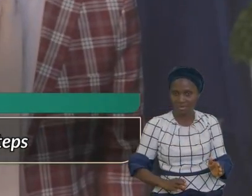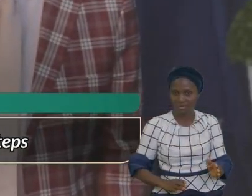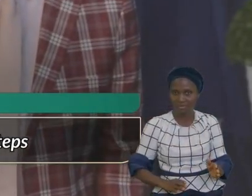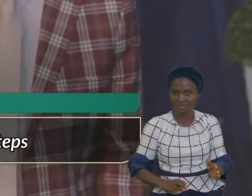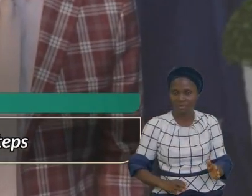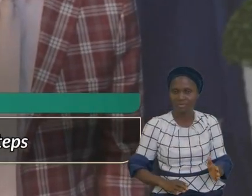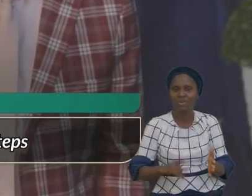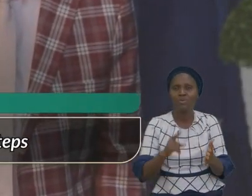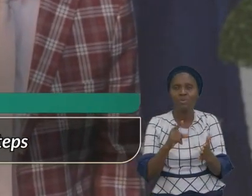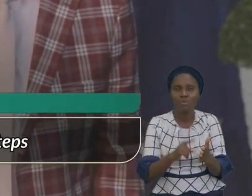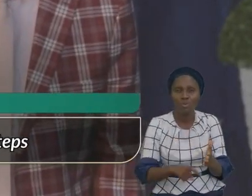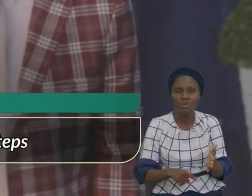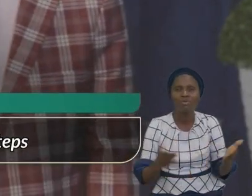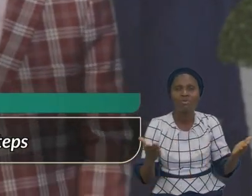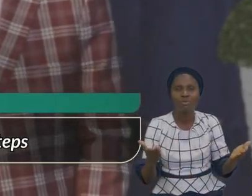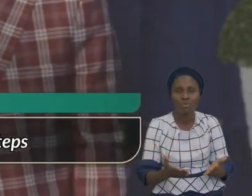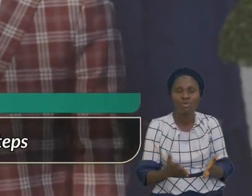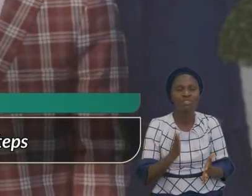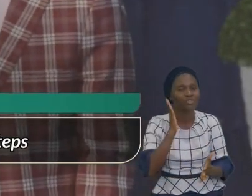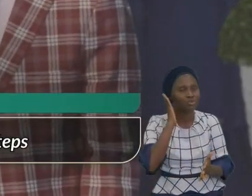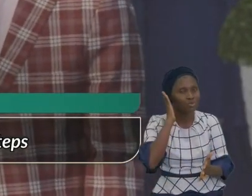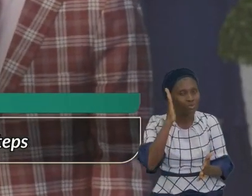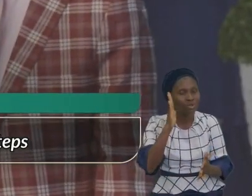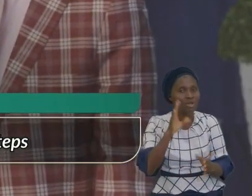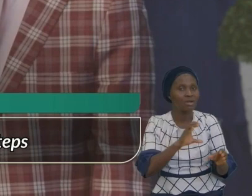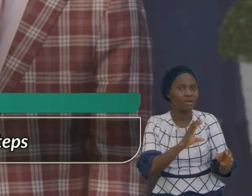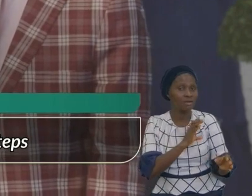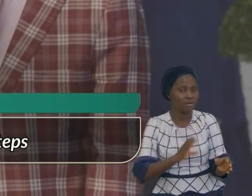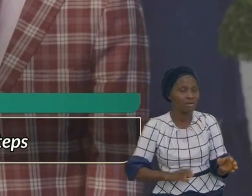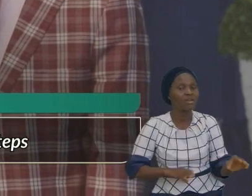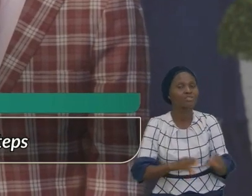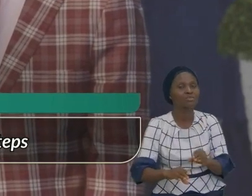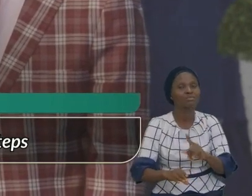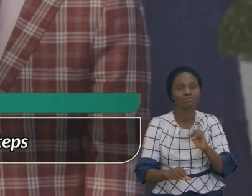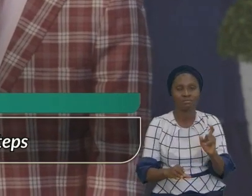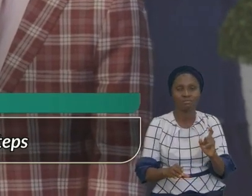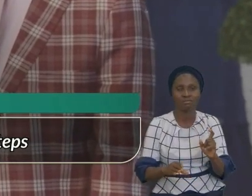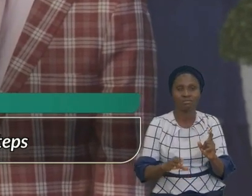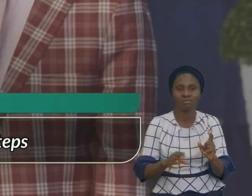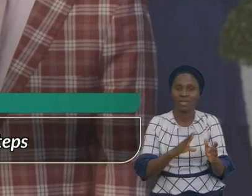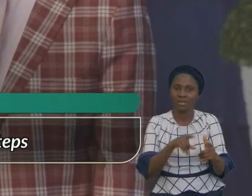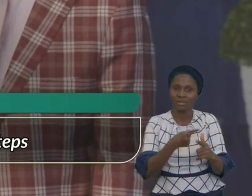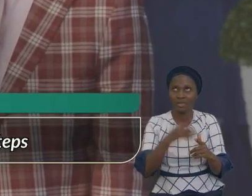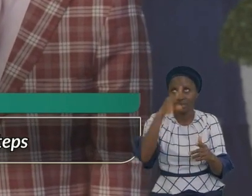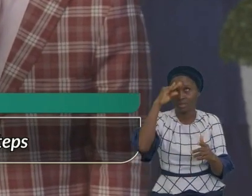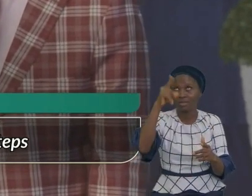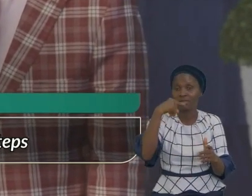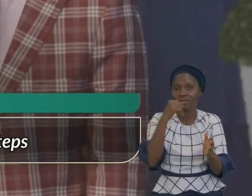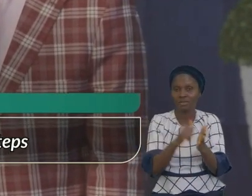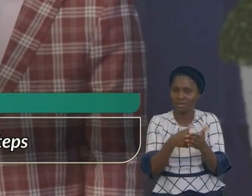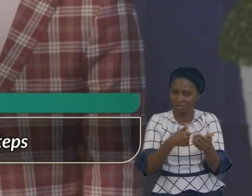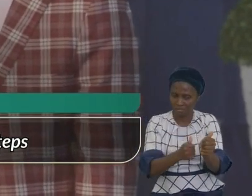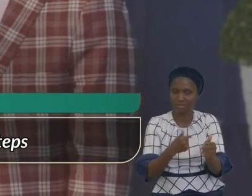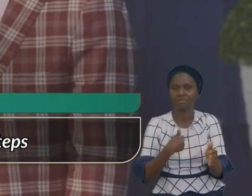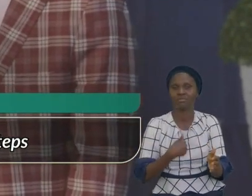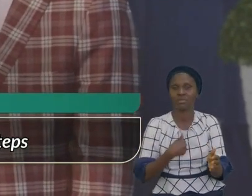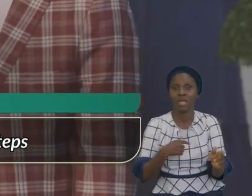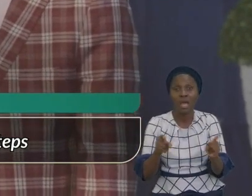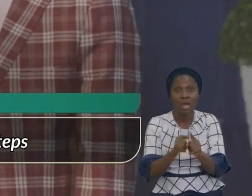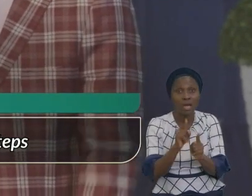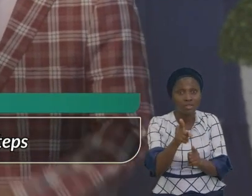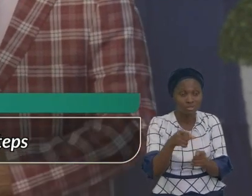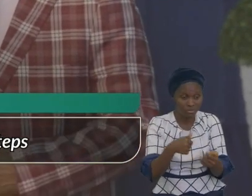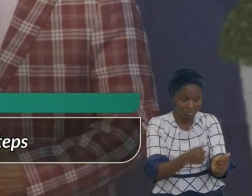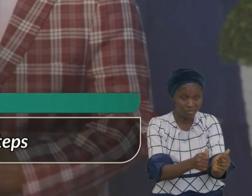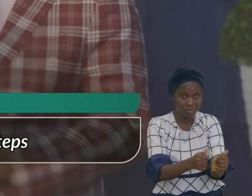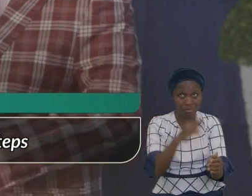follow me. As you follow his example, as you follow his pattern, as you follow his